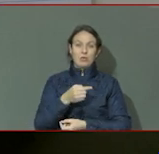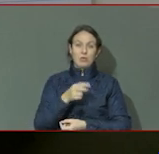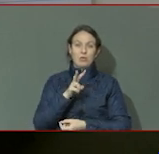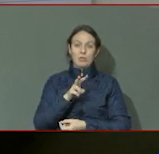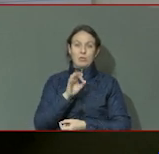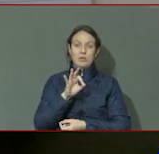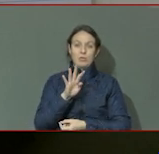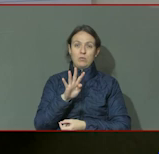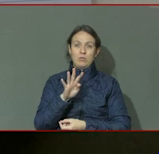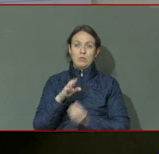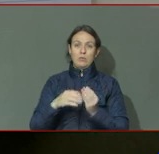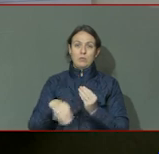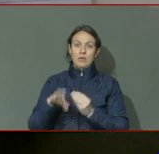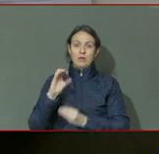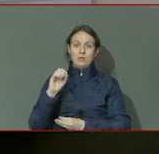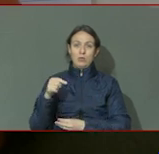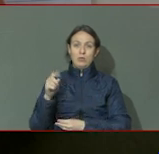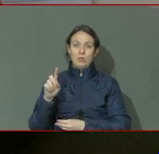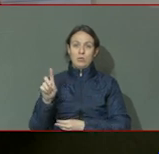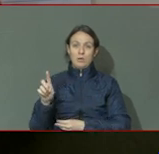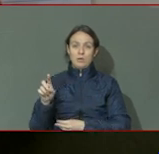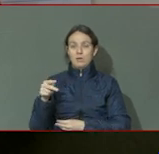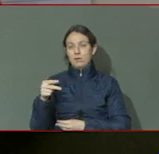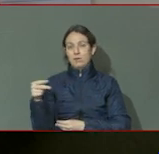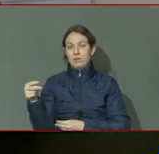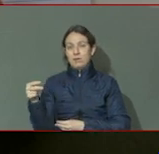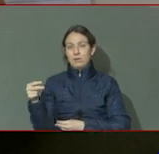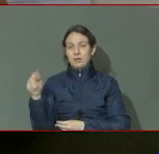0,234 minus 0,11 equals